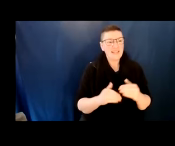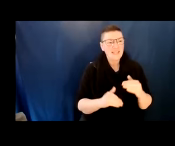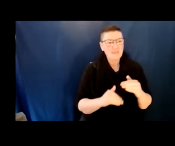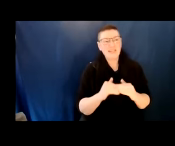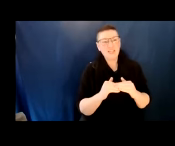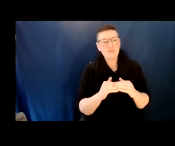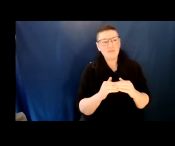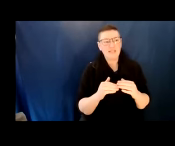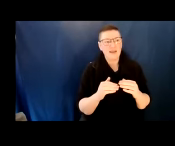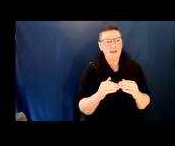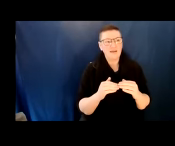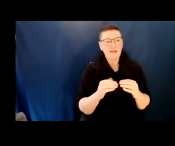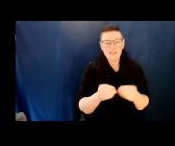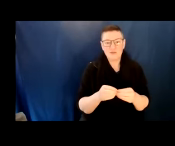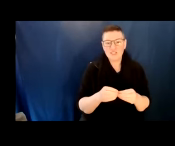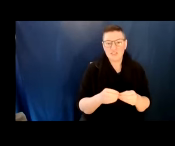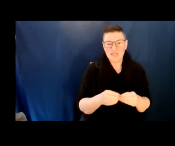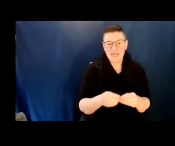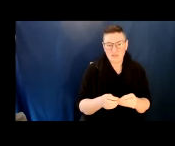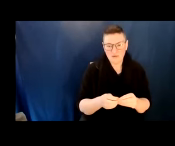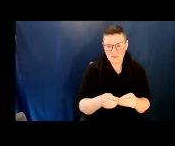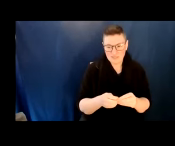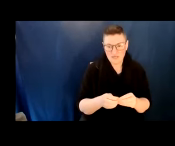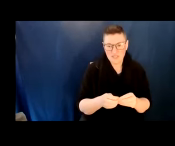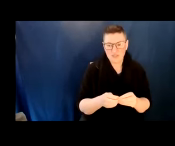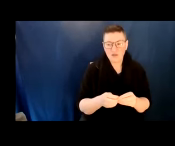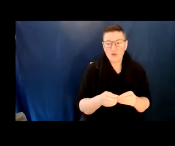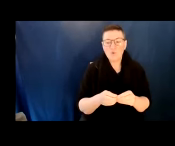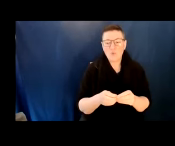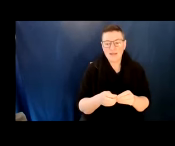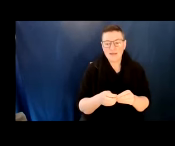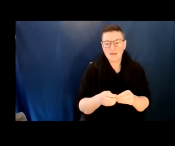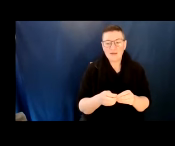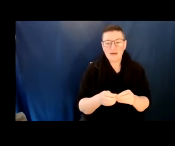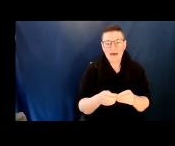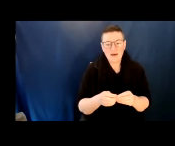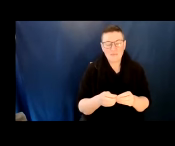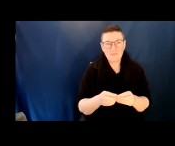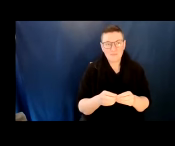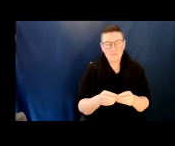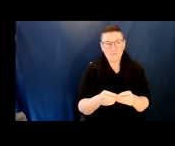not exactly a limitation, but it's a consideration. It's an extra layer of consideration when